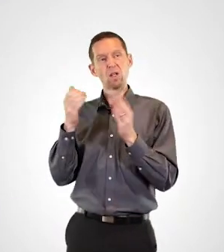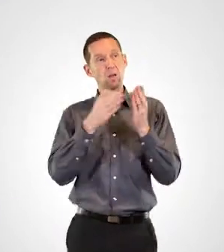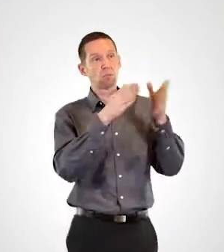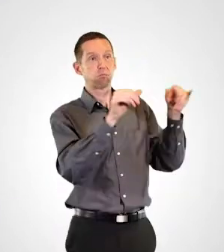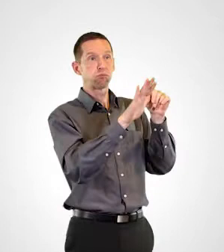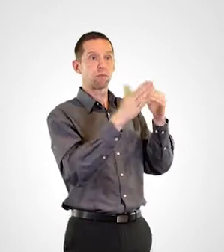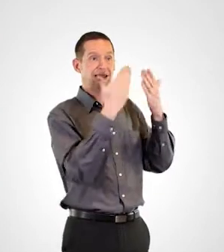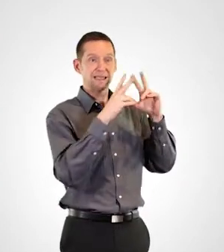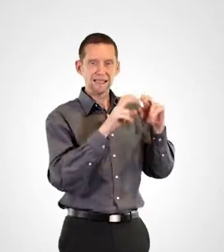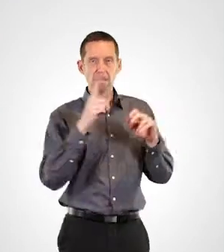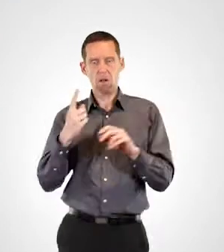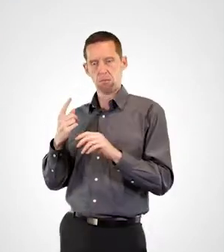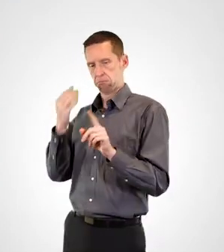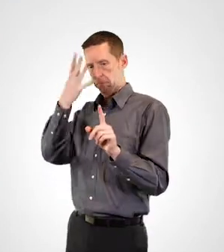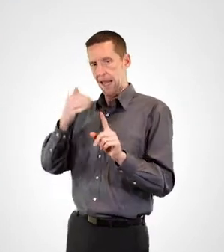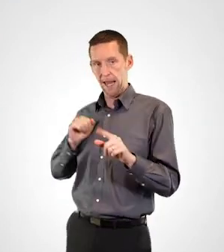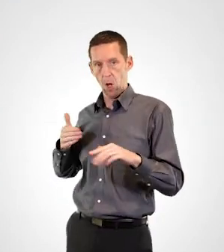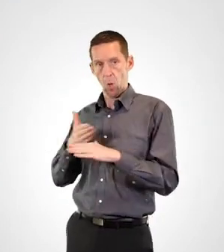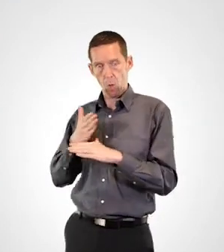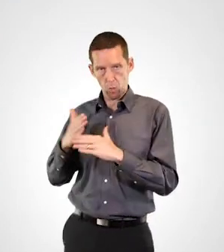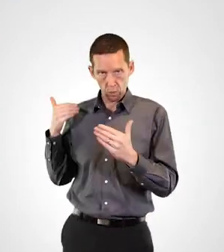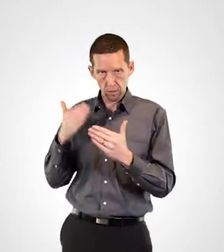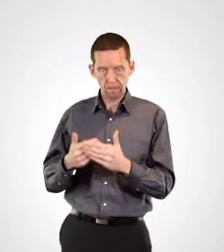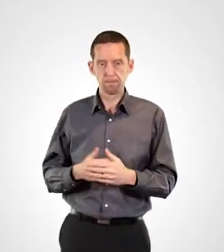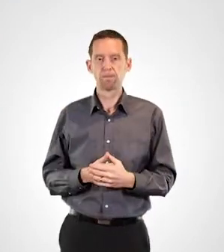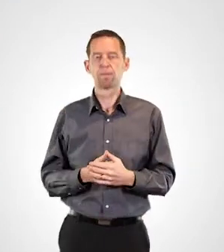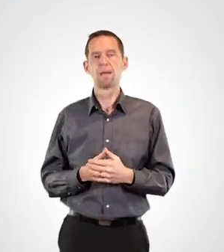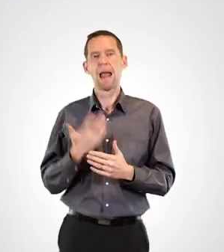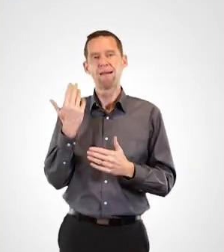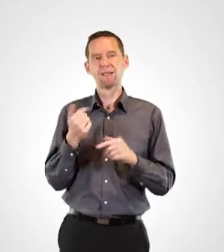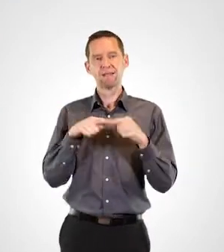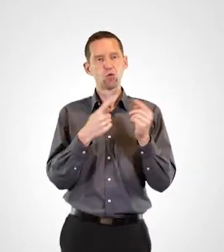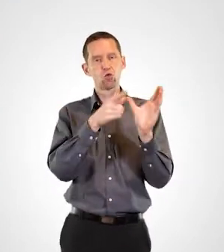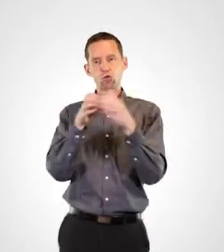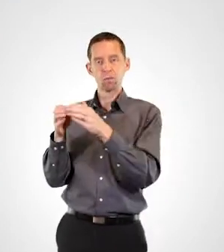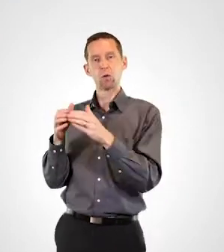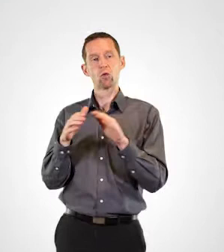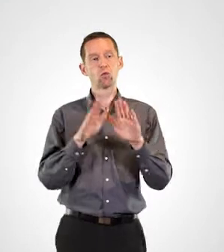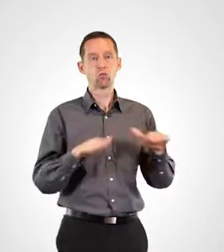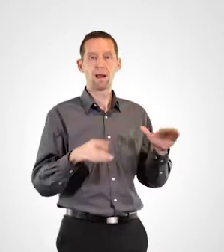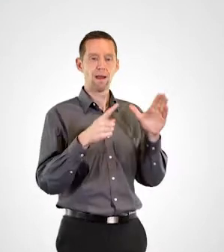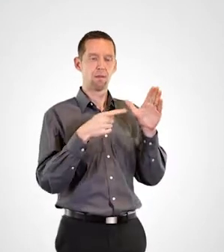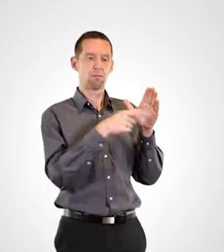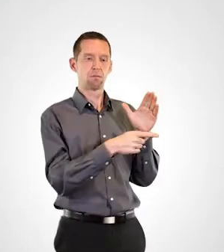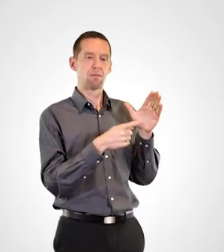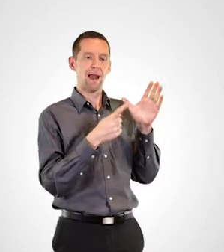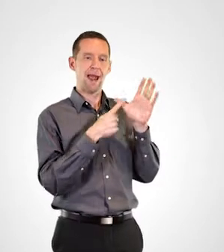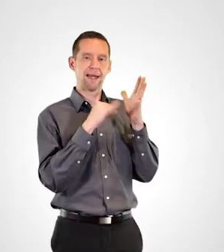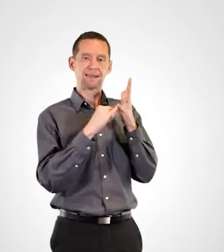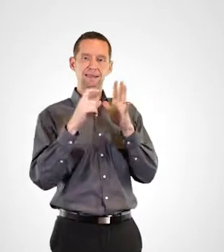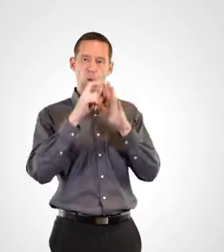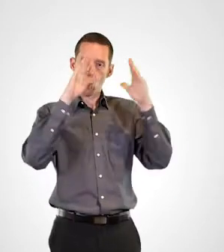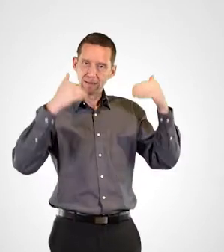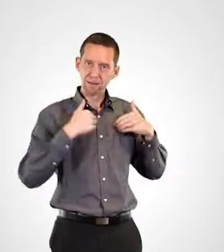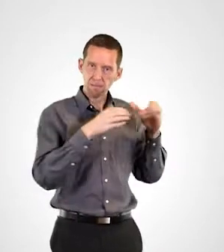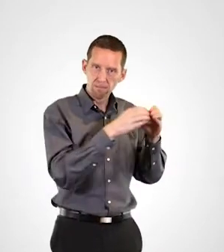good studies out there and so on. It's been used in studies with several populations, with children with autism spectrum disorder. It's been used